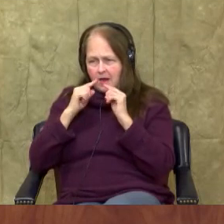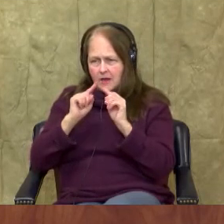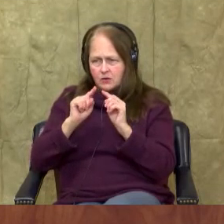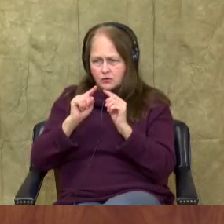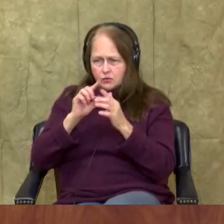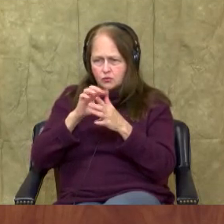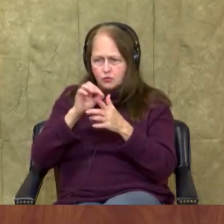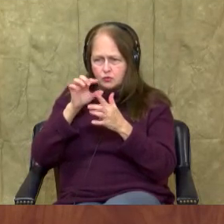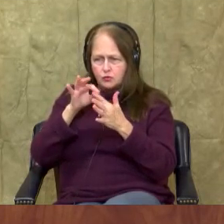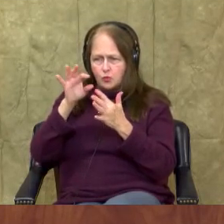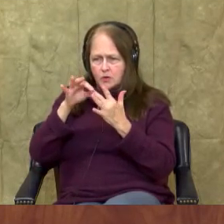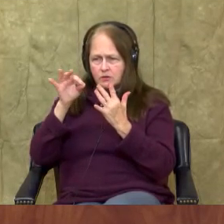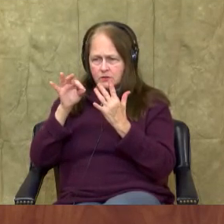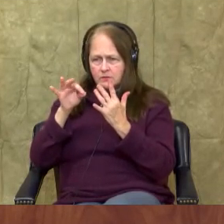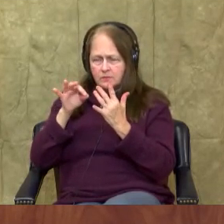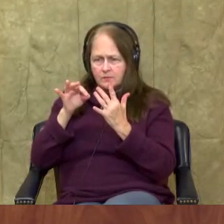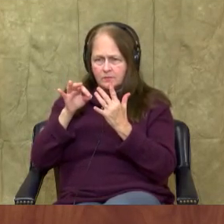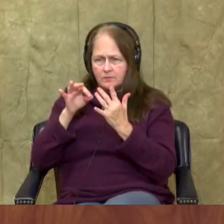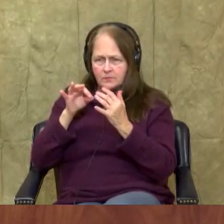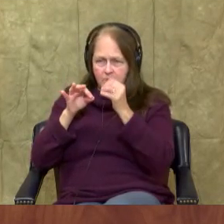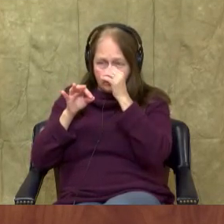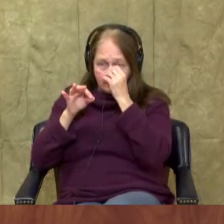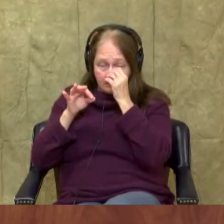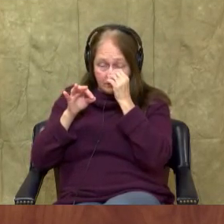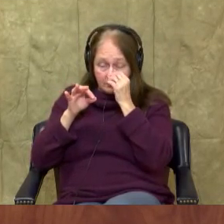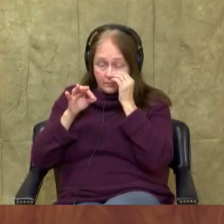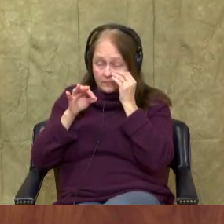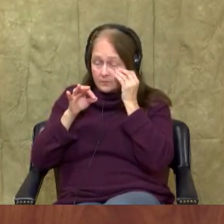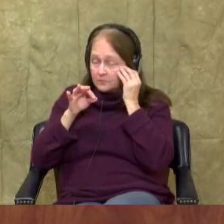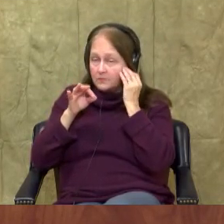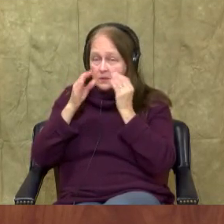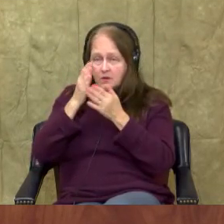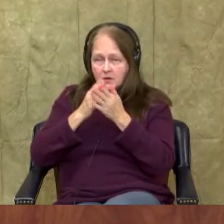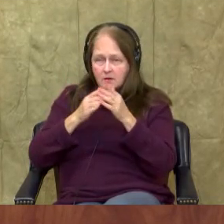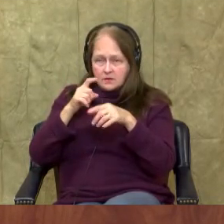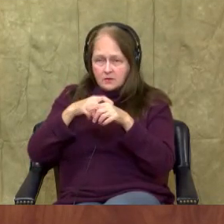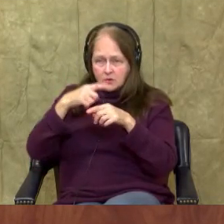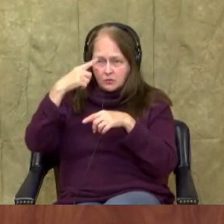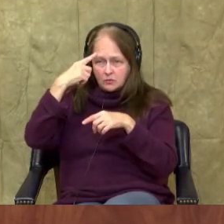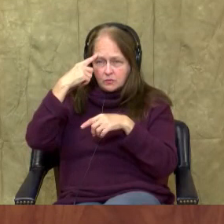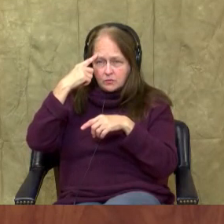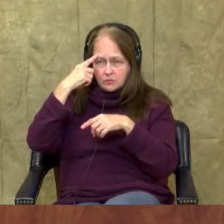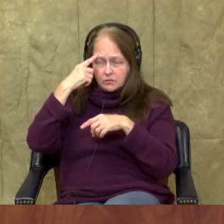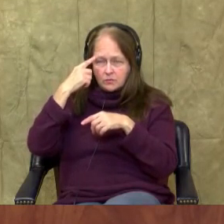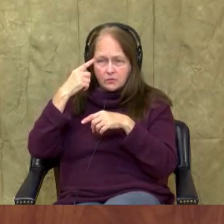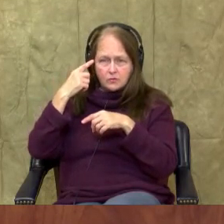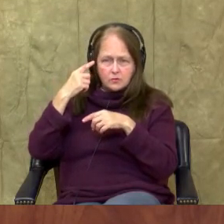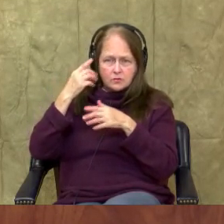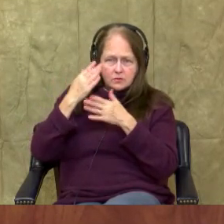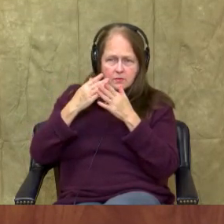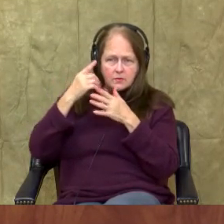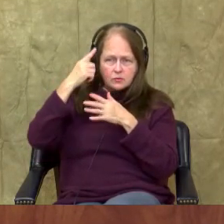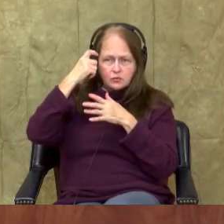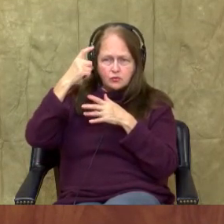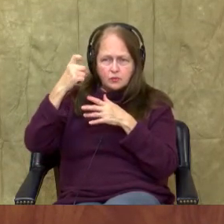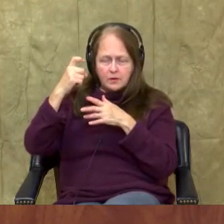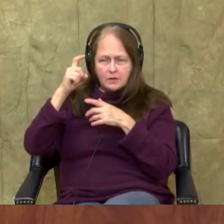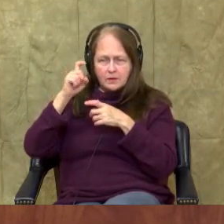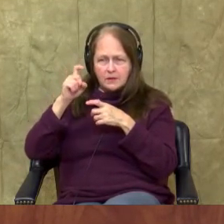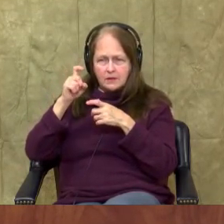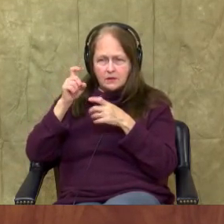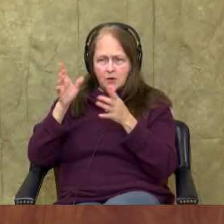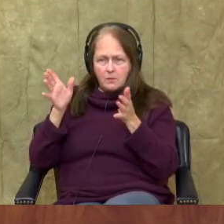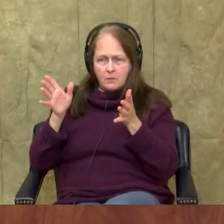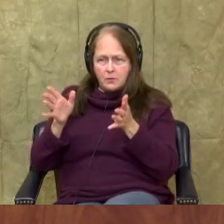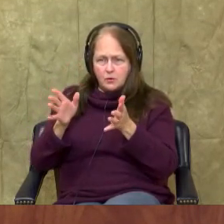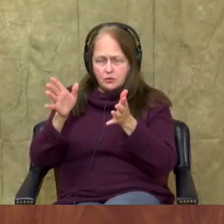come up with our correct answer. Let's look at this one. Sometimes a Dream Needs a Push by Walter Dean Myers. This is a short story from